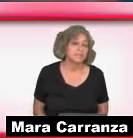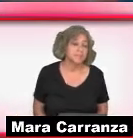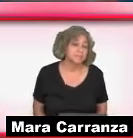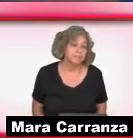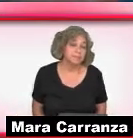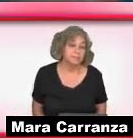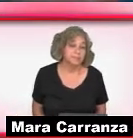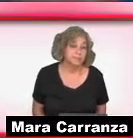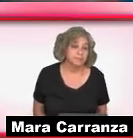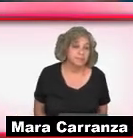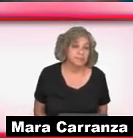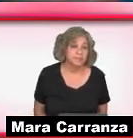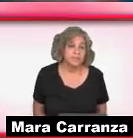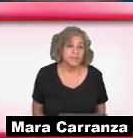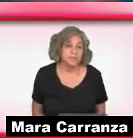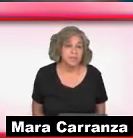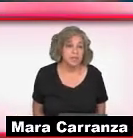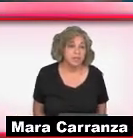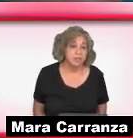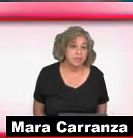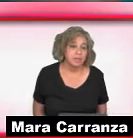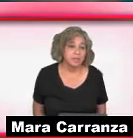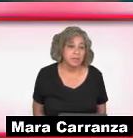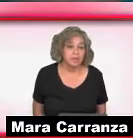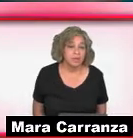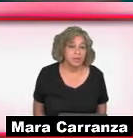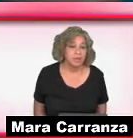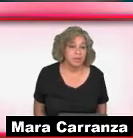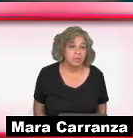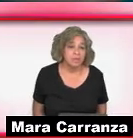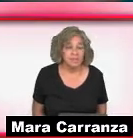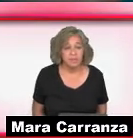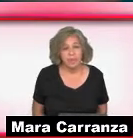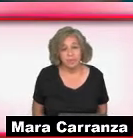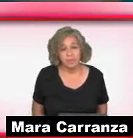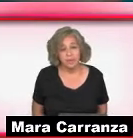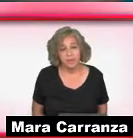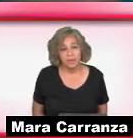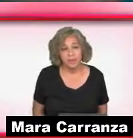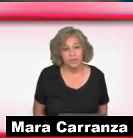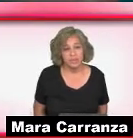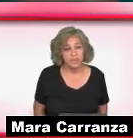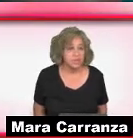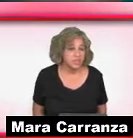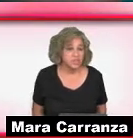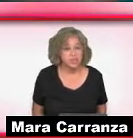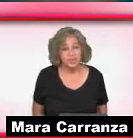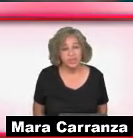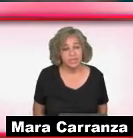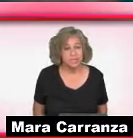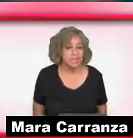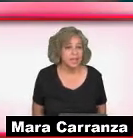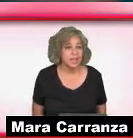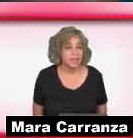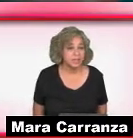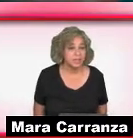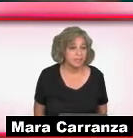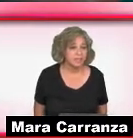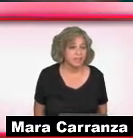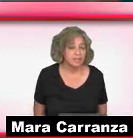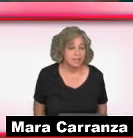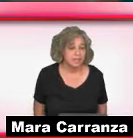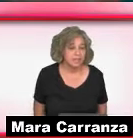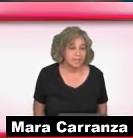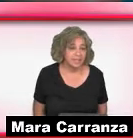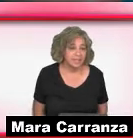dentro de la misma policía federal, se les preguntaba, ¿usted ha torturado? And they would ask them, have you ever tortured? Have you done this and that?